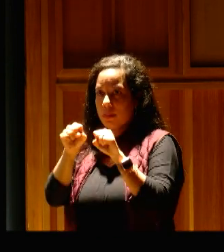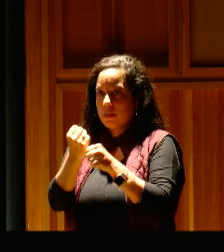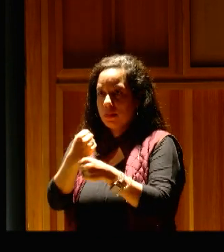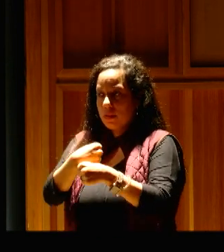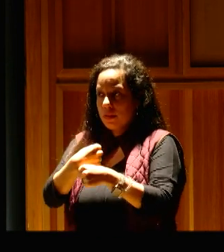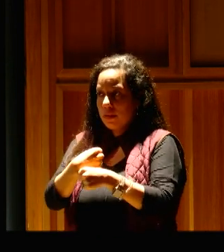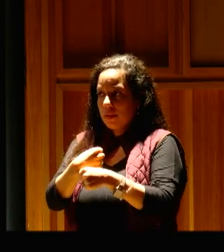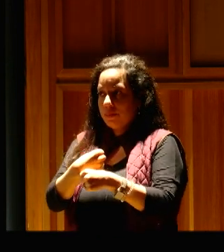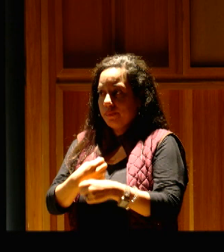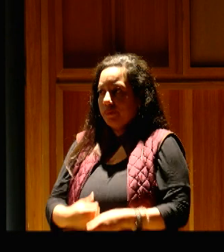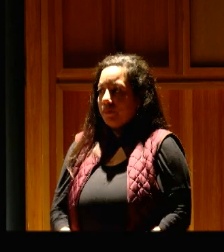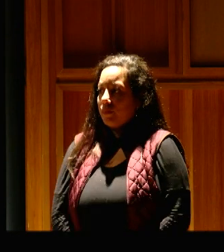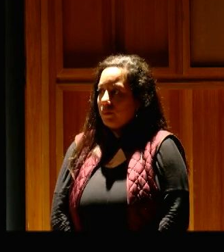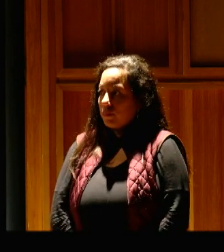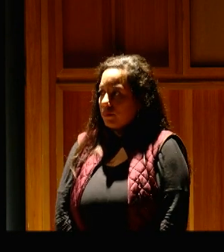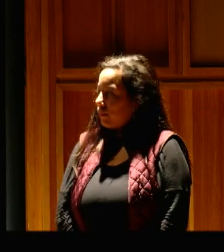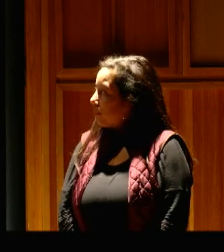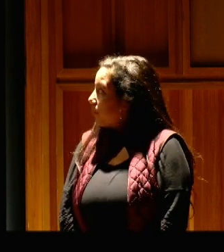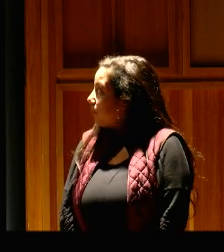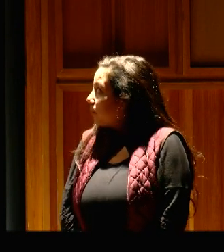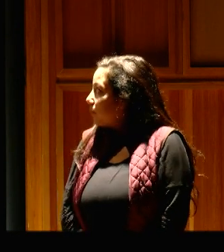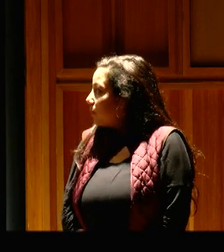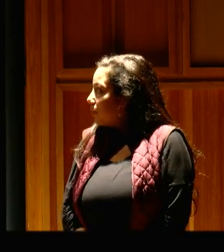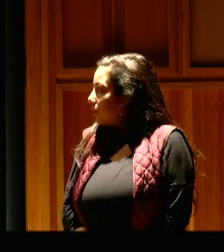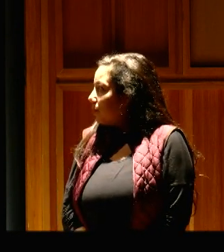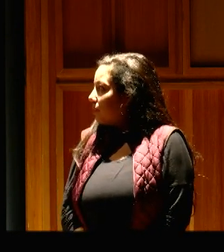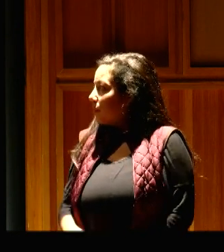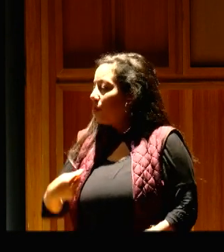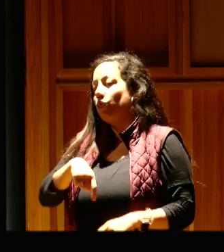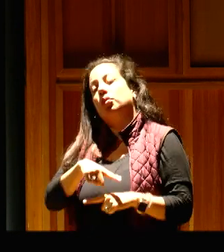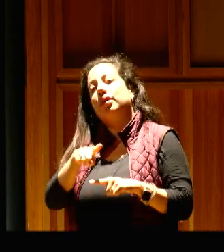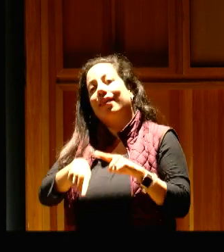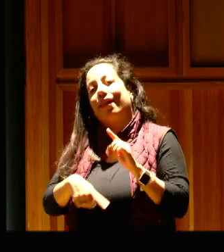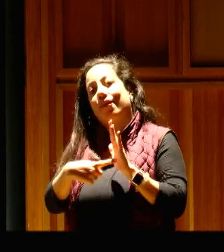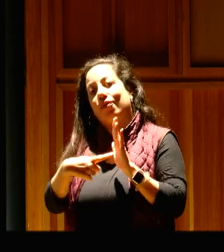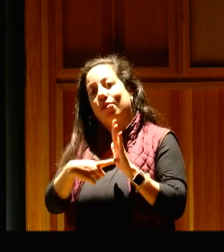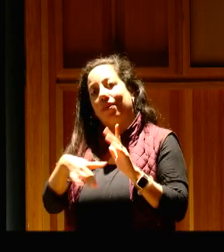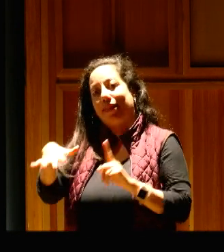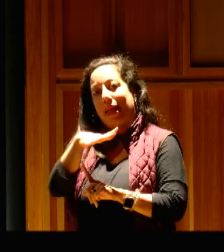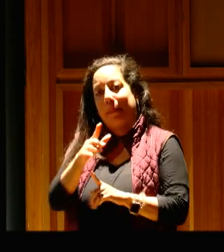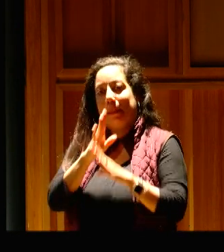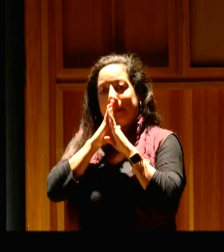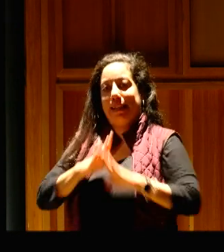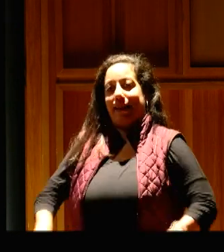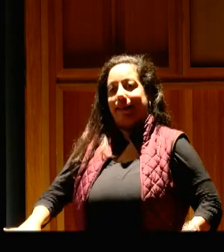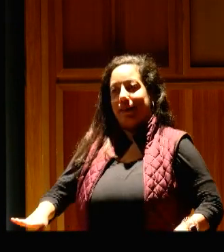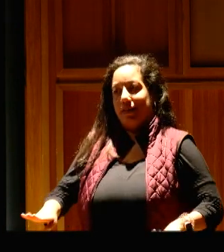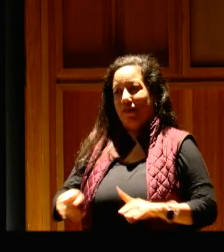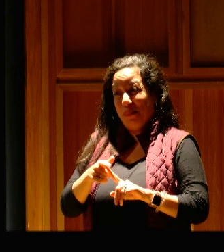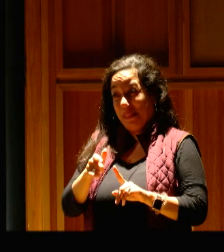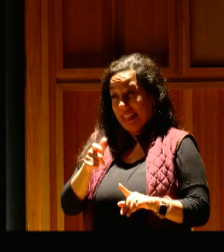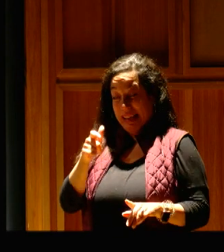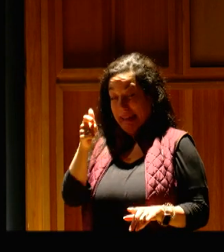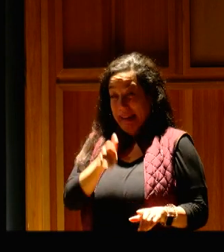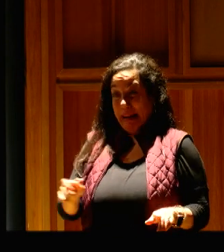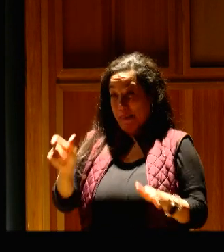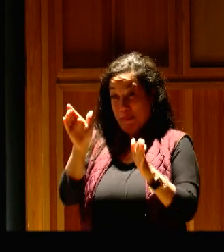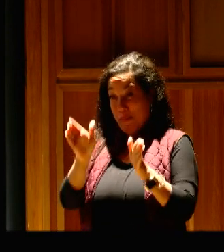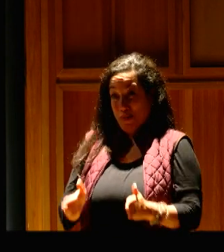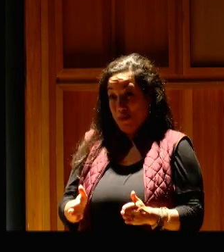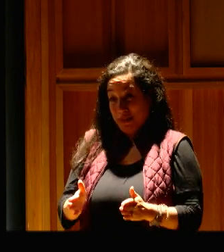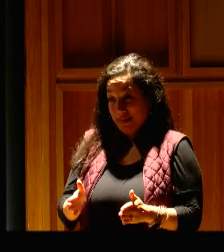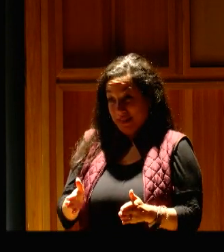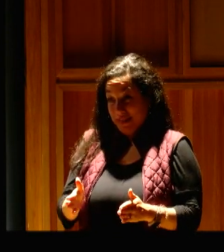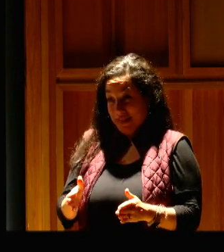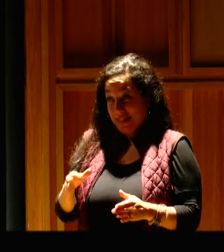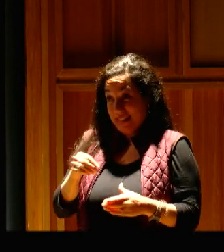as humanity. We cannot afford climate silence from anyone in the climate